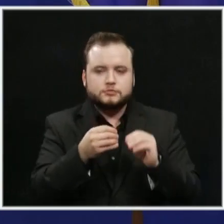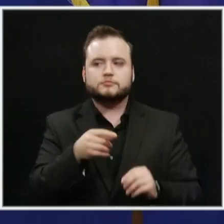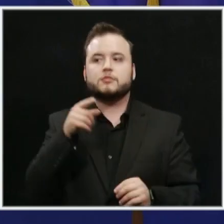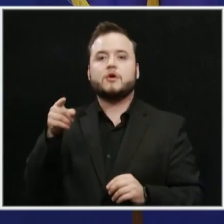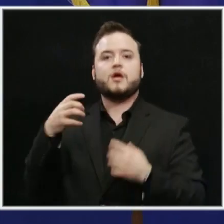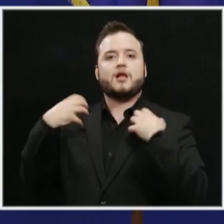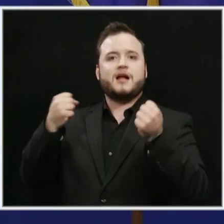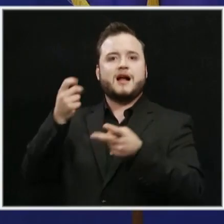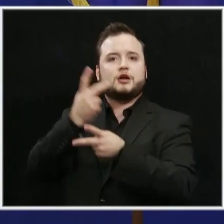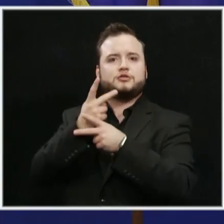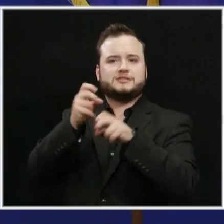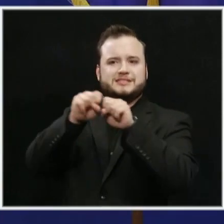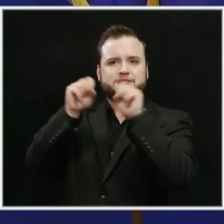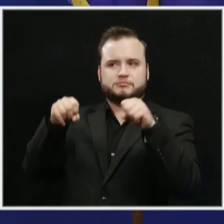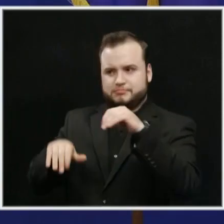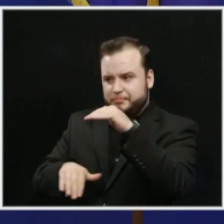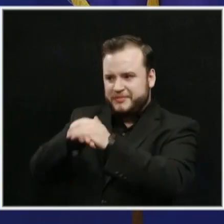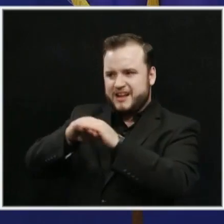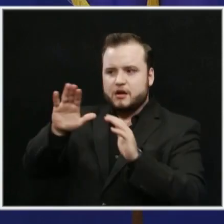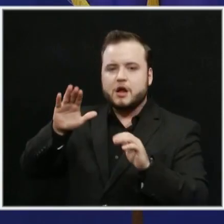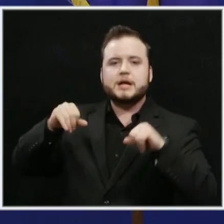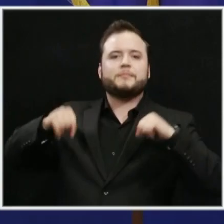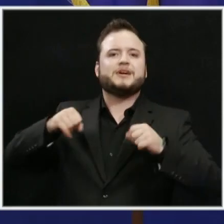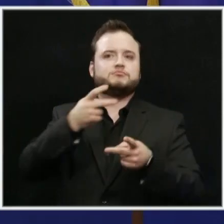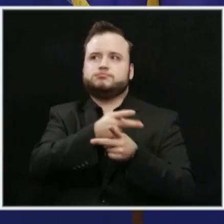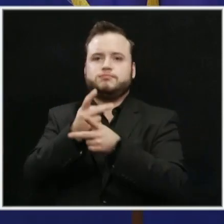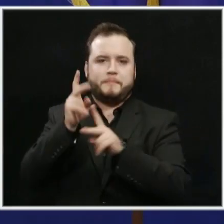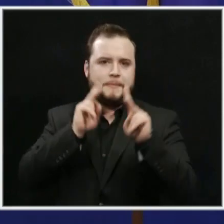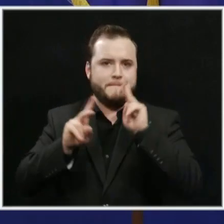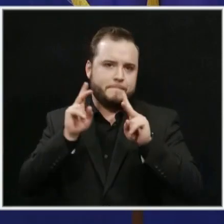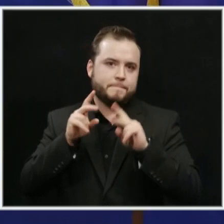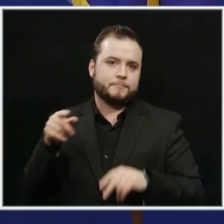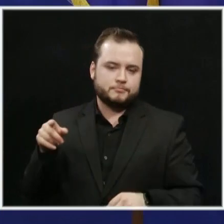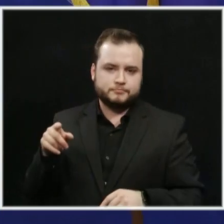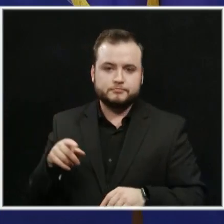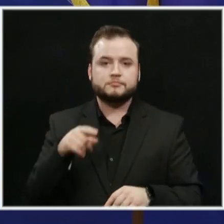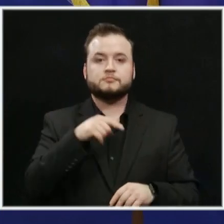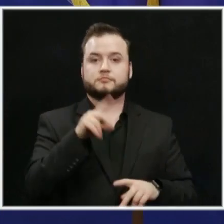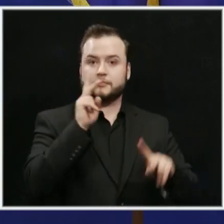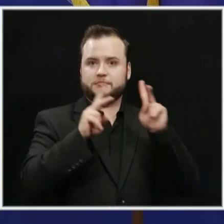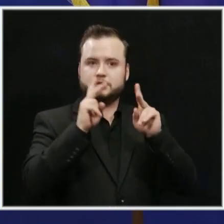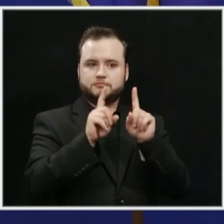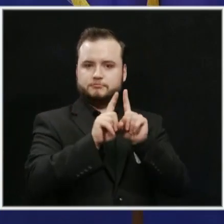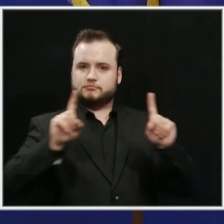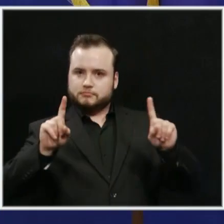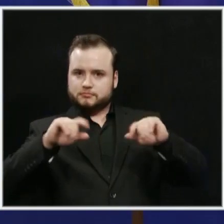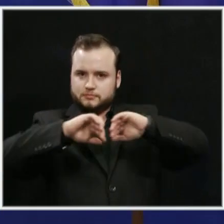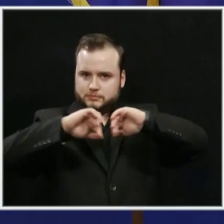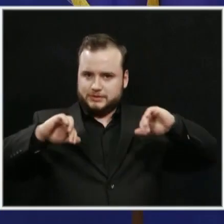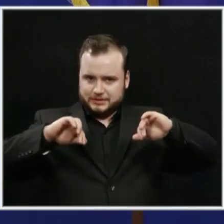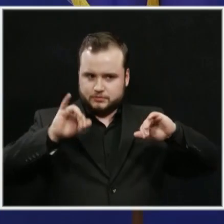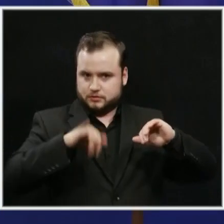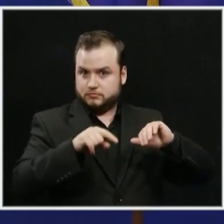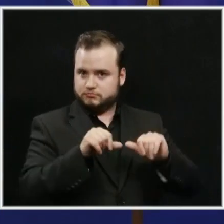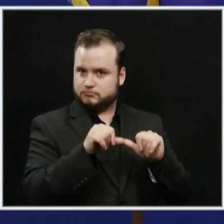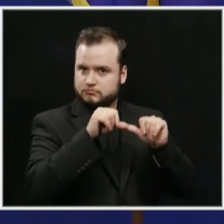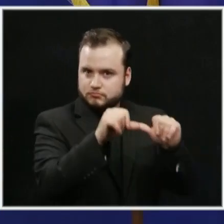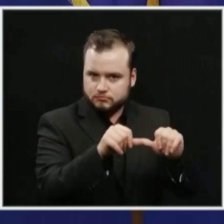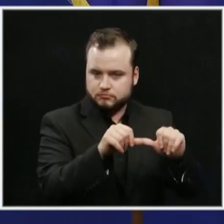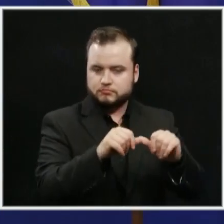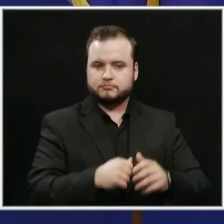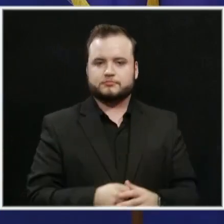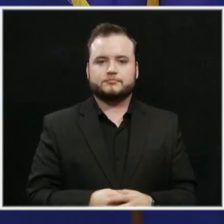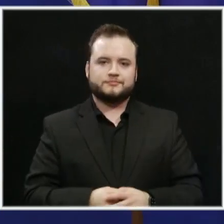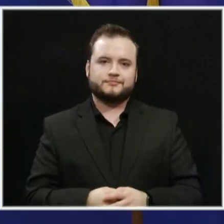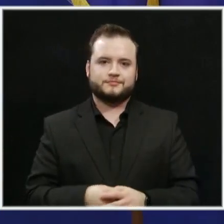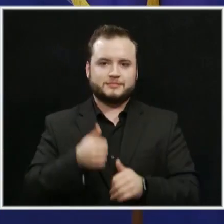learning. Those will not look the same in every state, and we will not move in lockstep, but we will talk about and share those practices back and forth